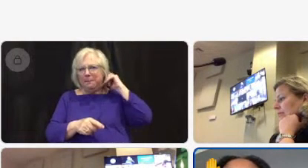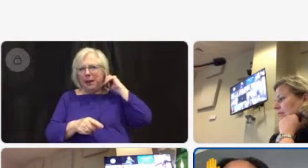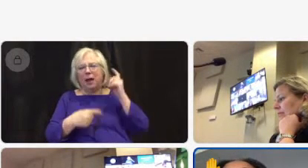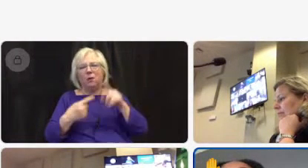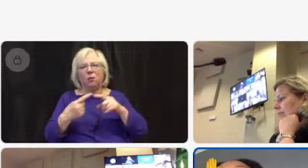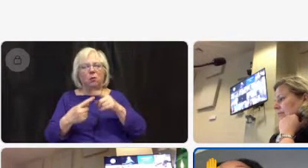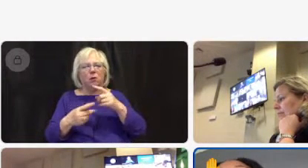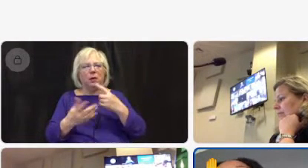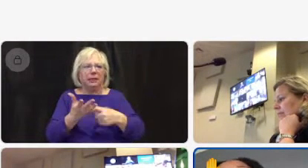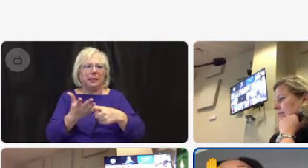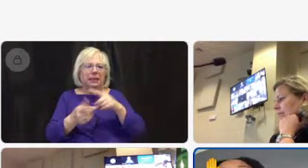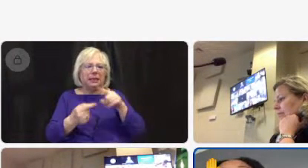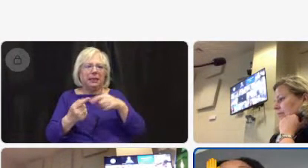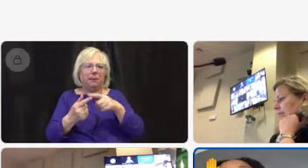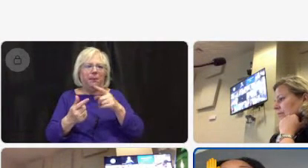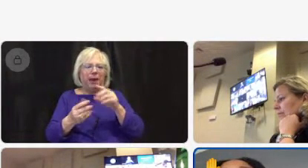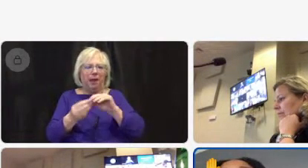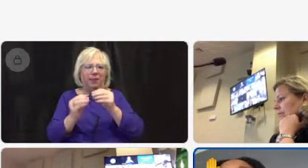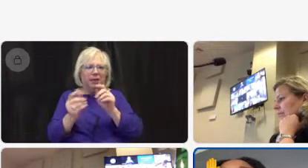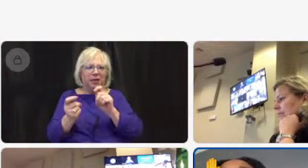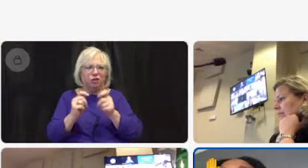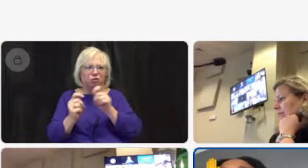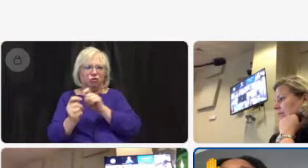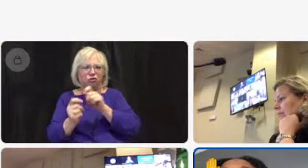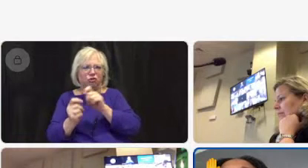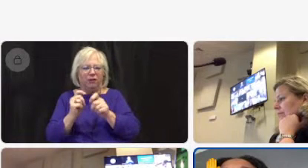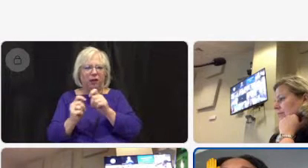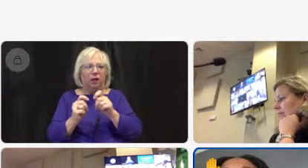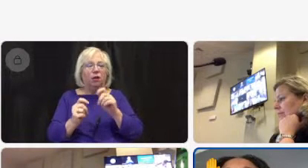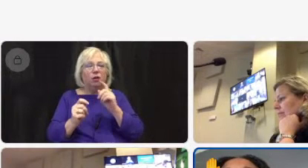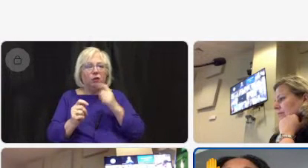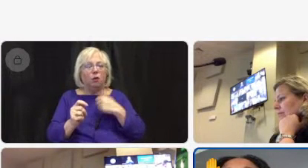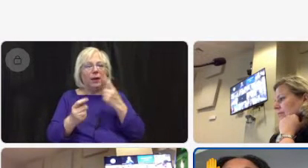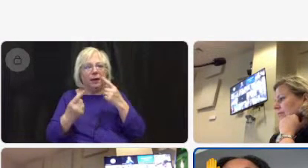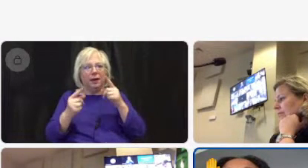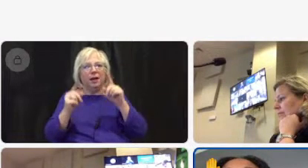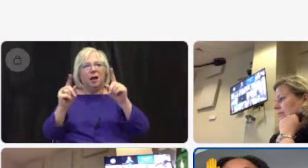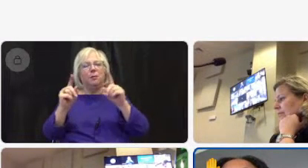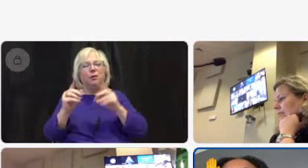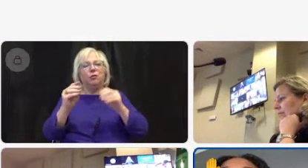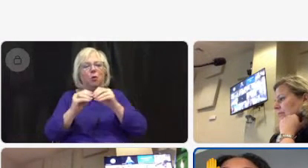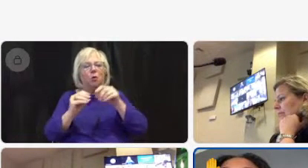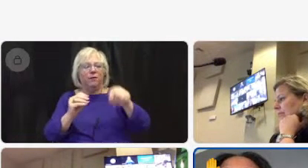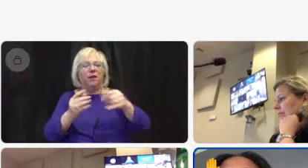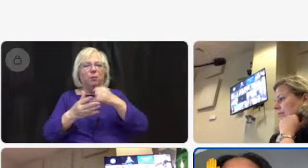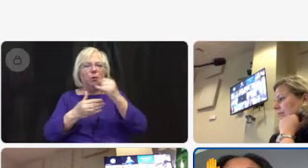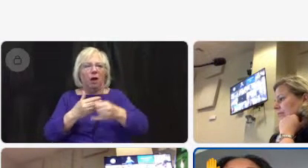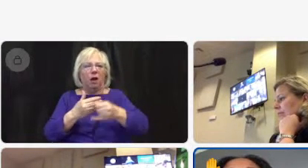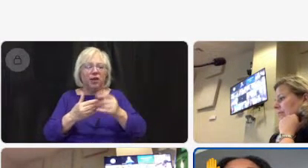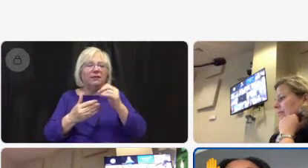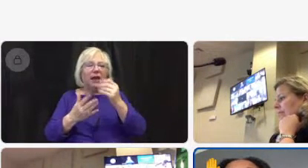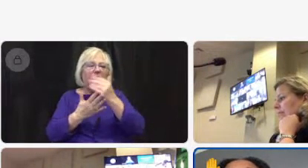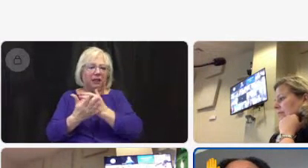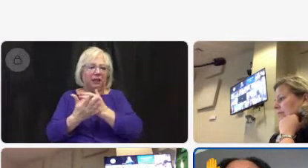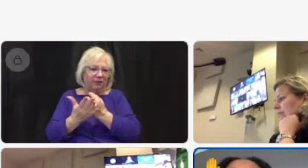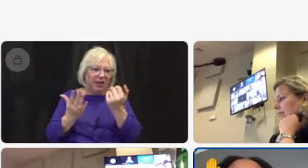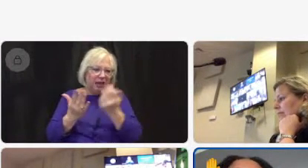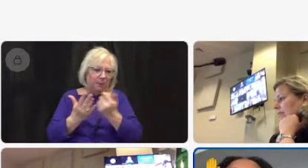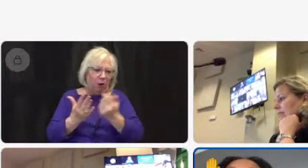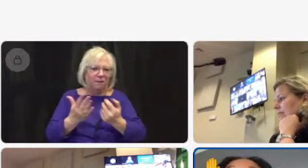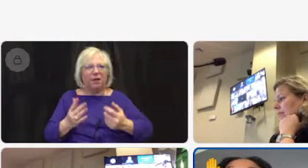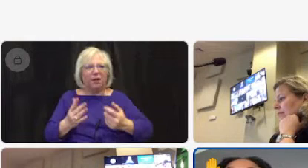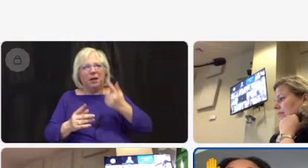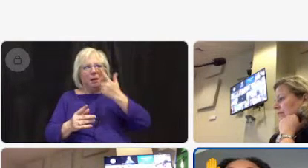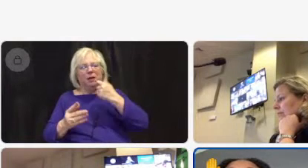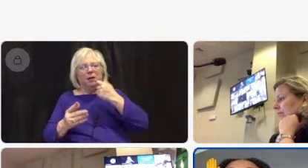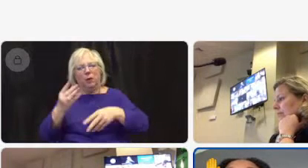the numbers, just so we can get more of these projects off our list, because we keep adding. And that's just